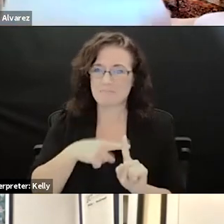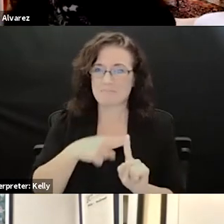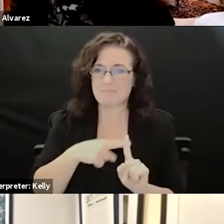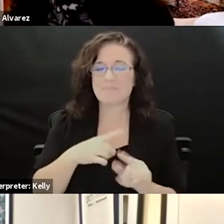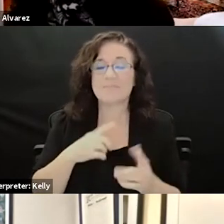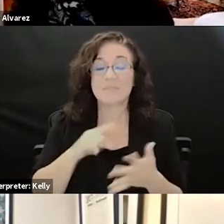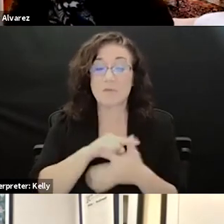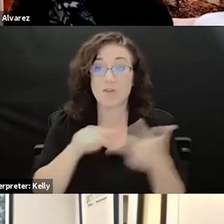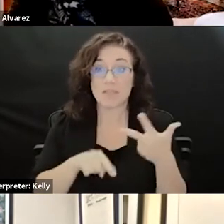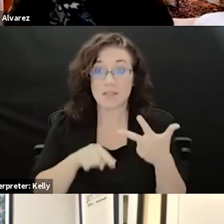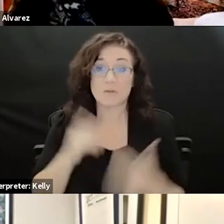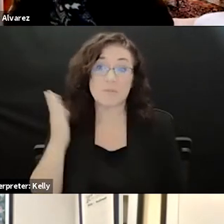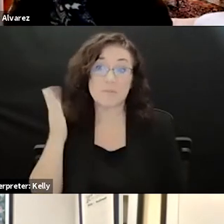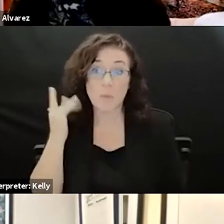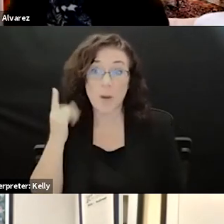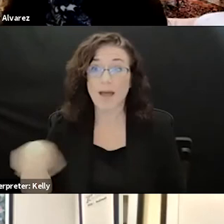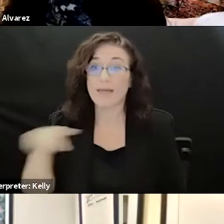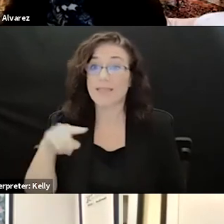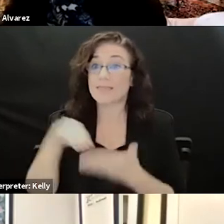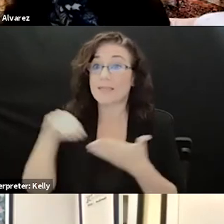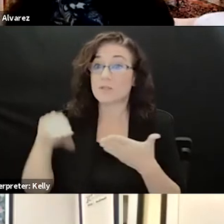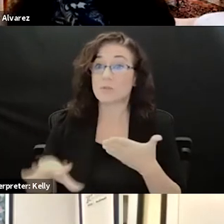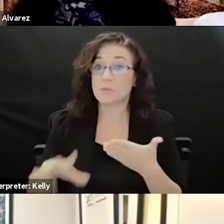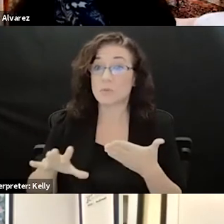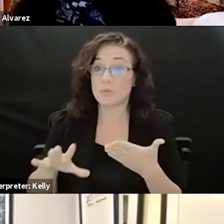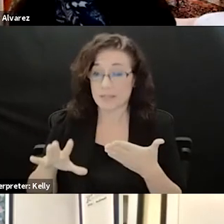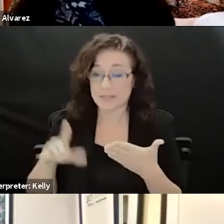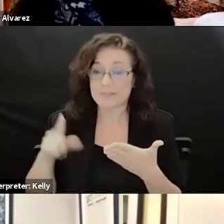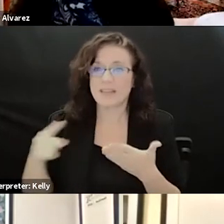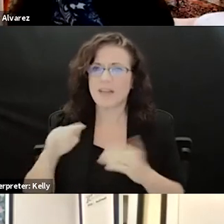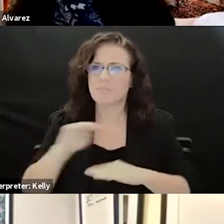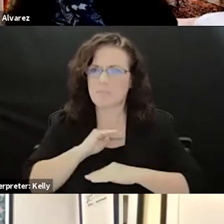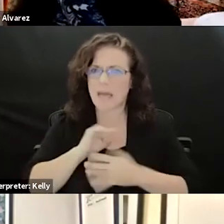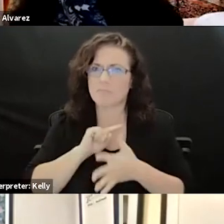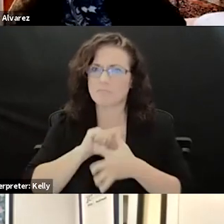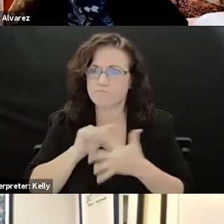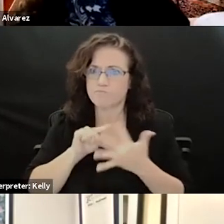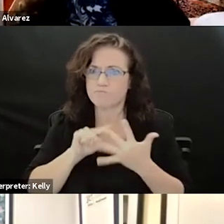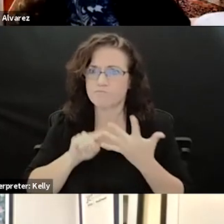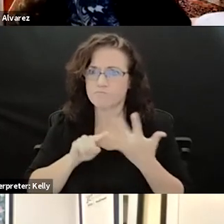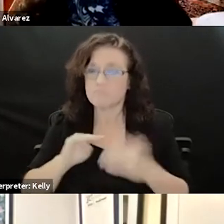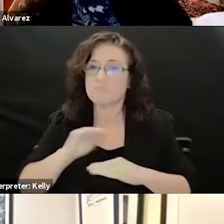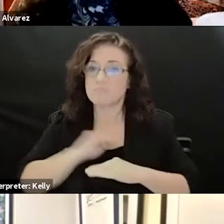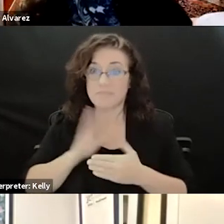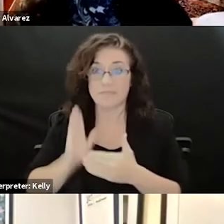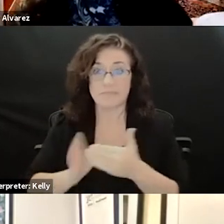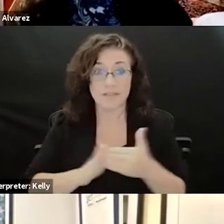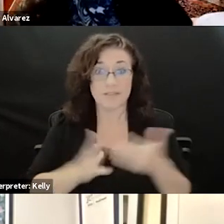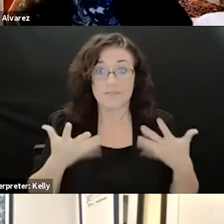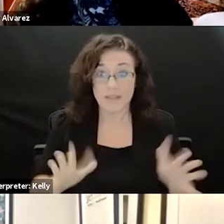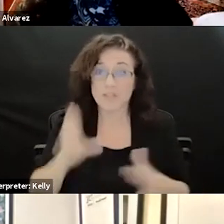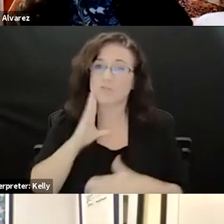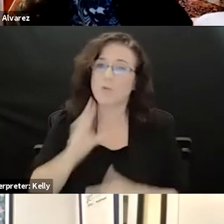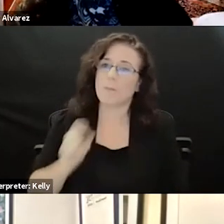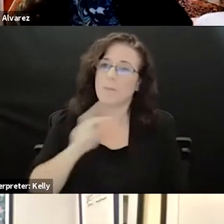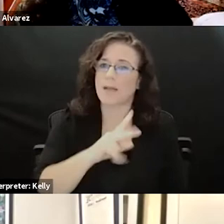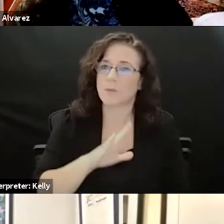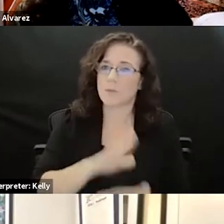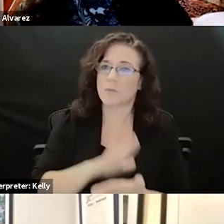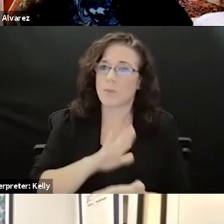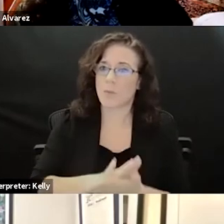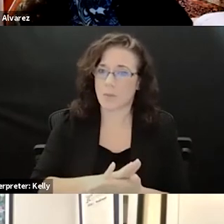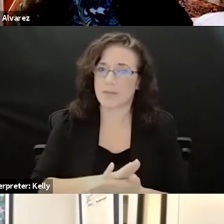necessary for re-entry into our schools and so with the first one